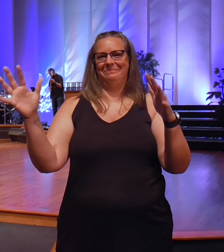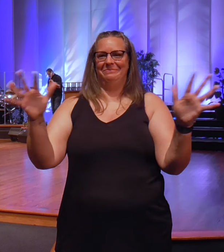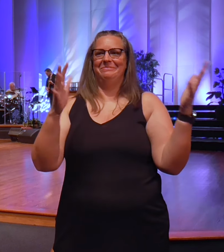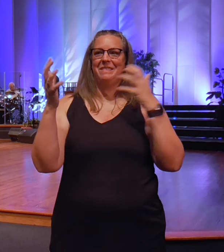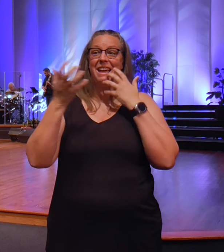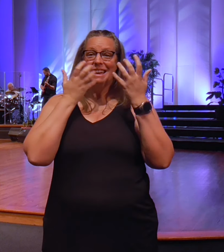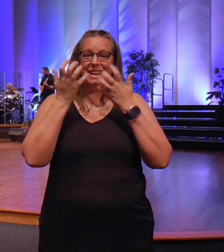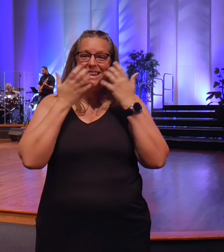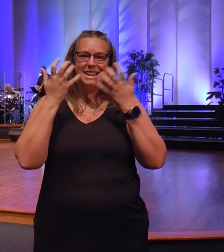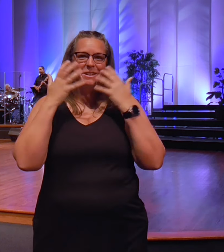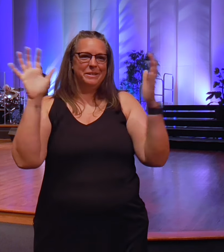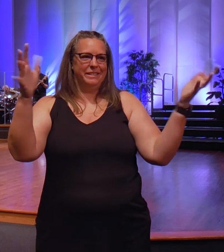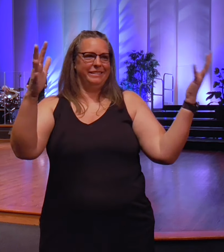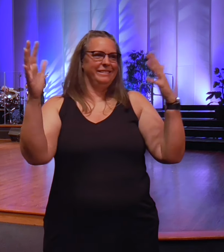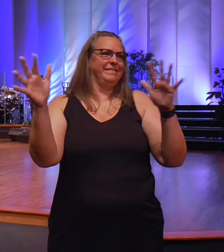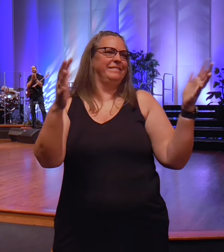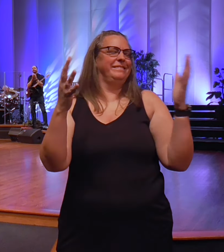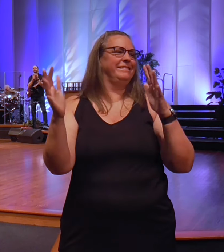world.